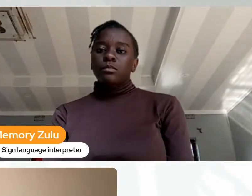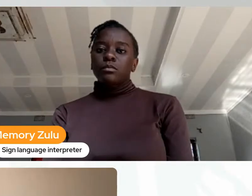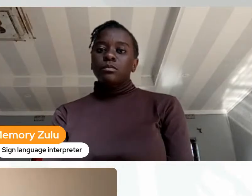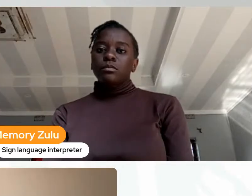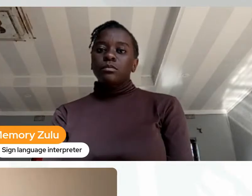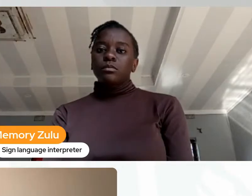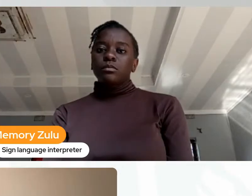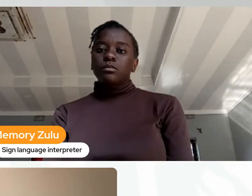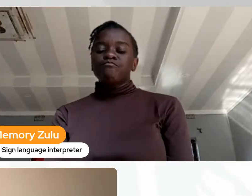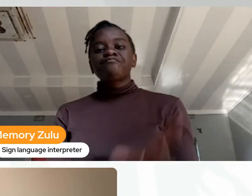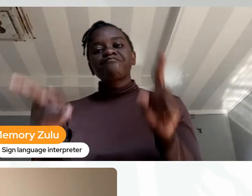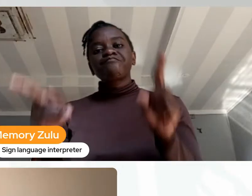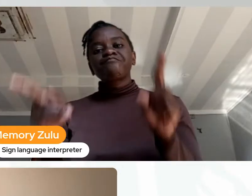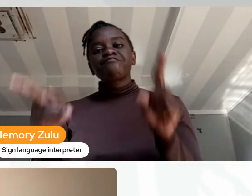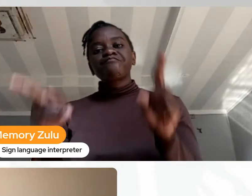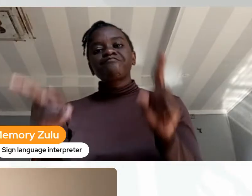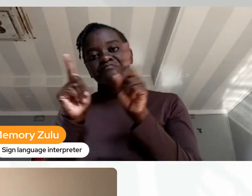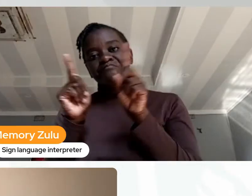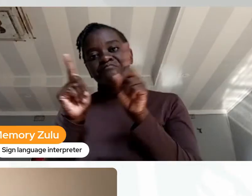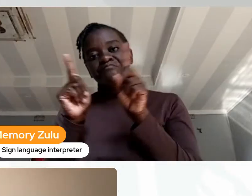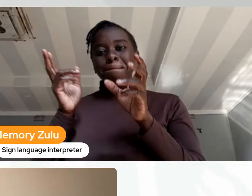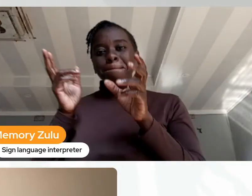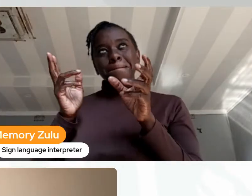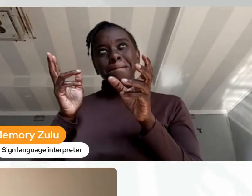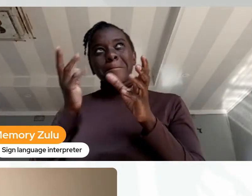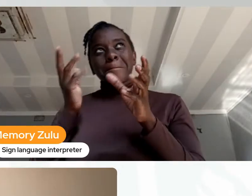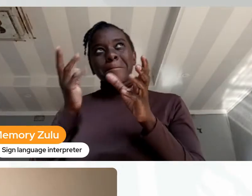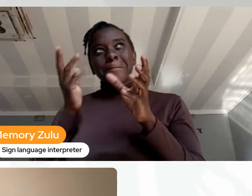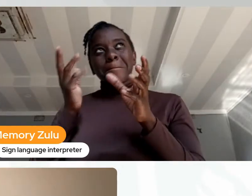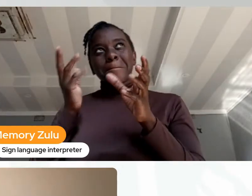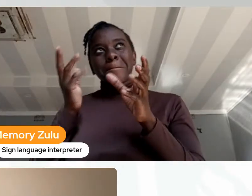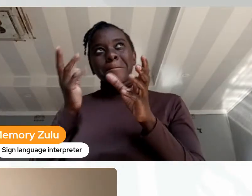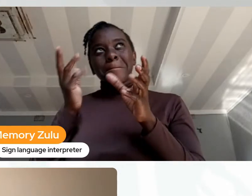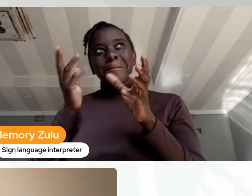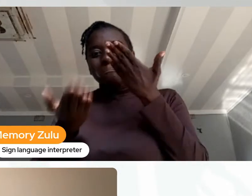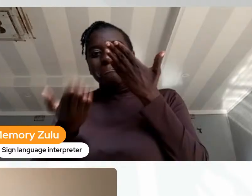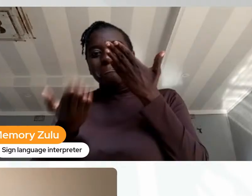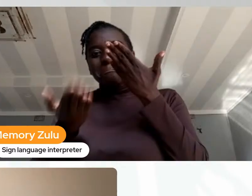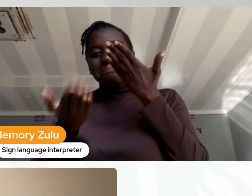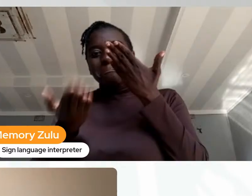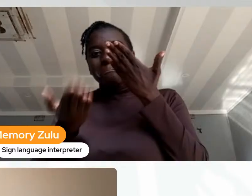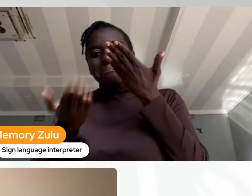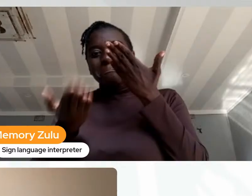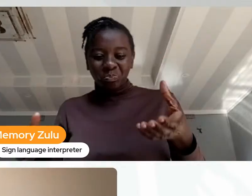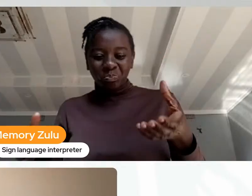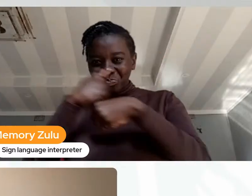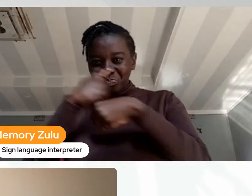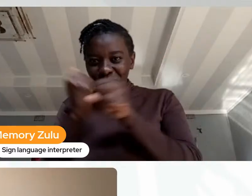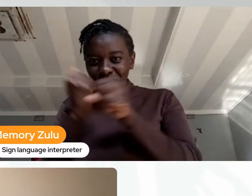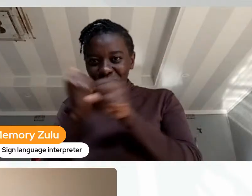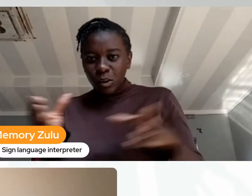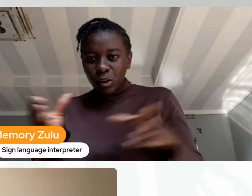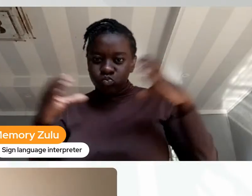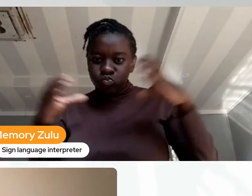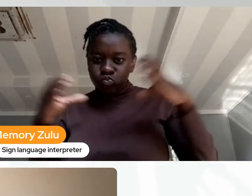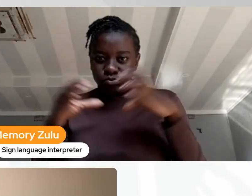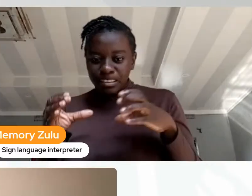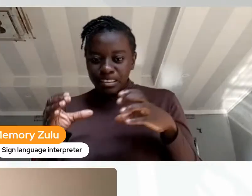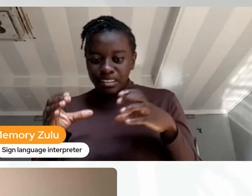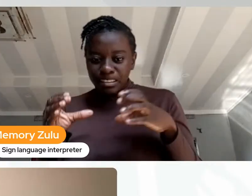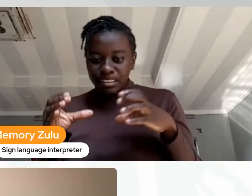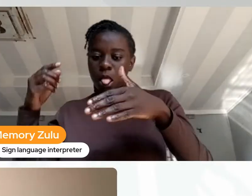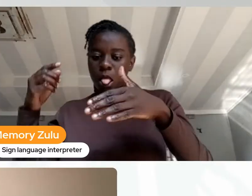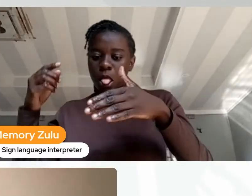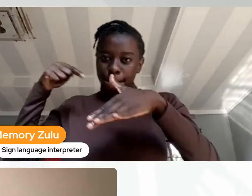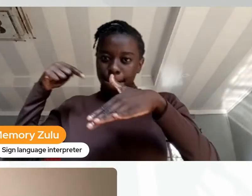screen everyone for STIs. And those that we find to say they are having STIs, we put them, or we link them